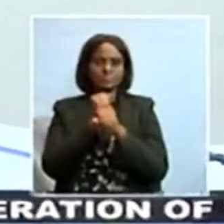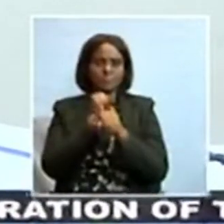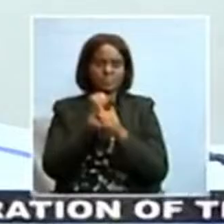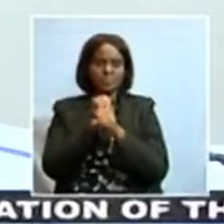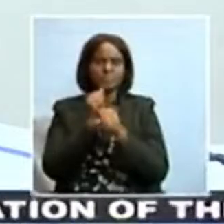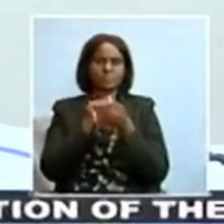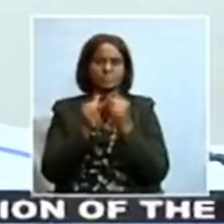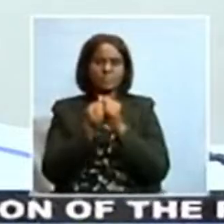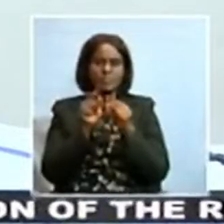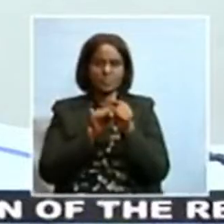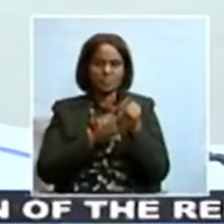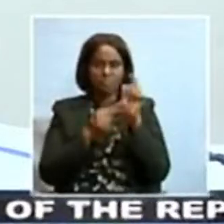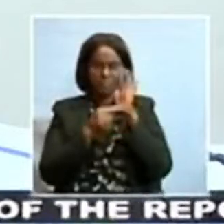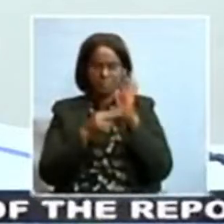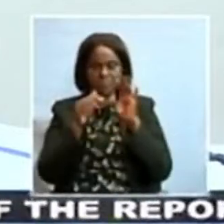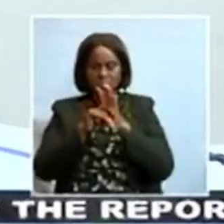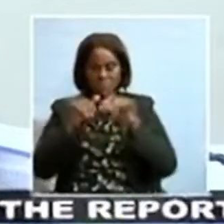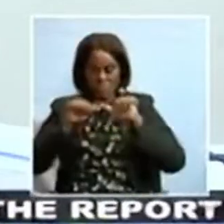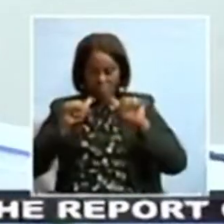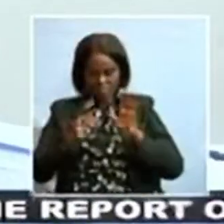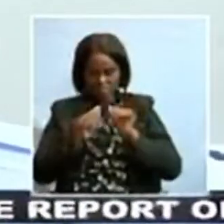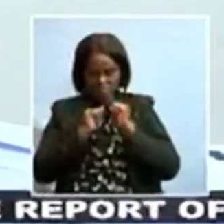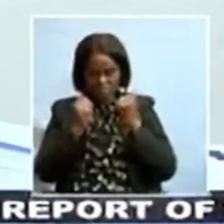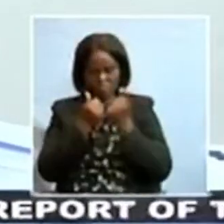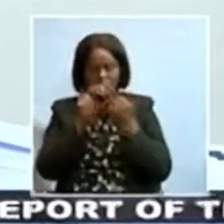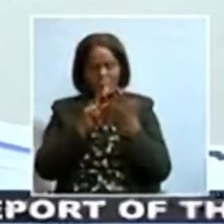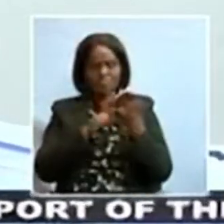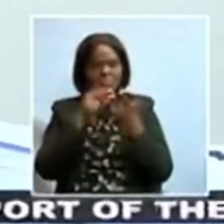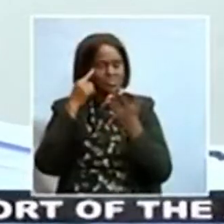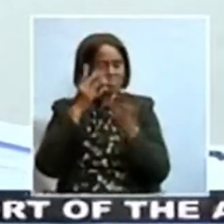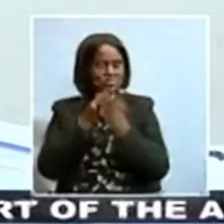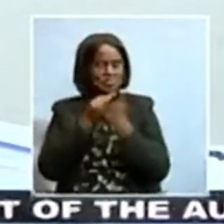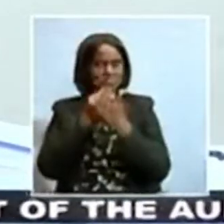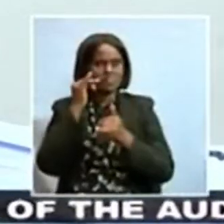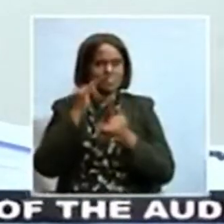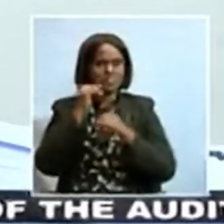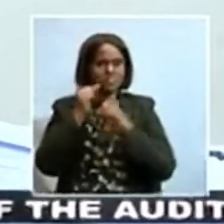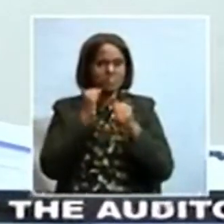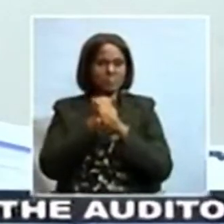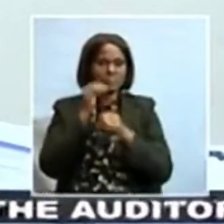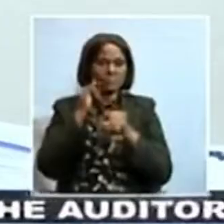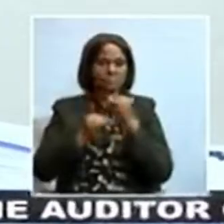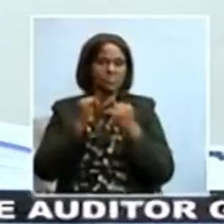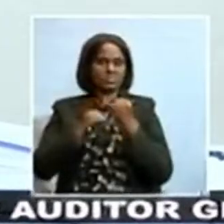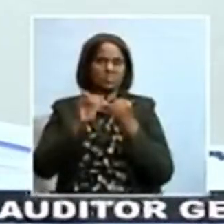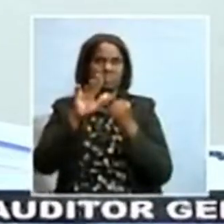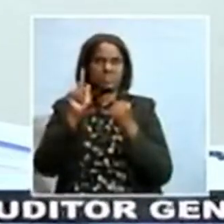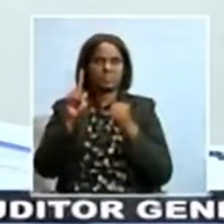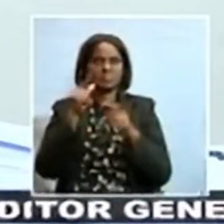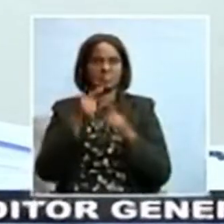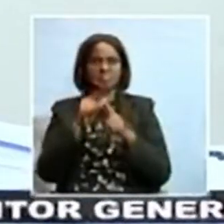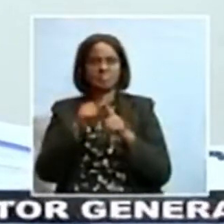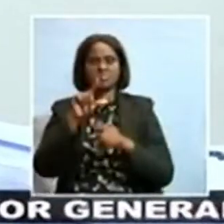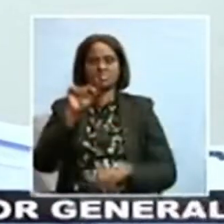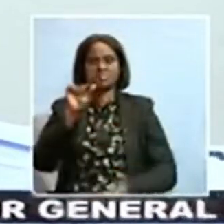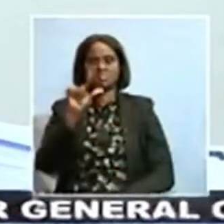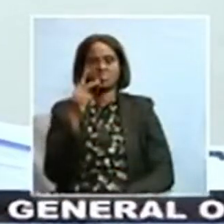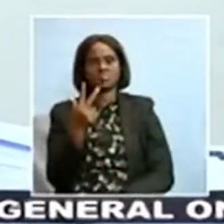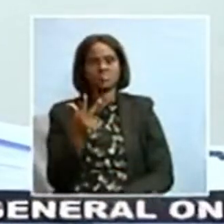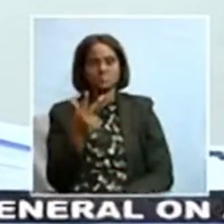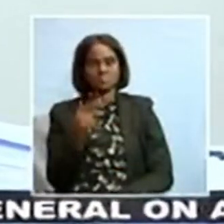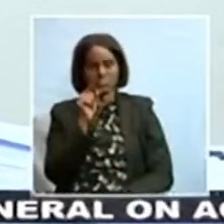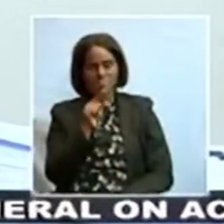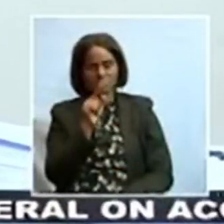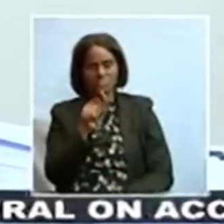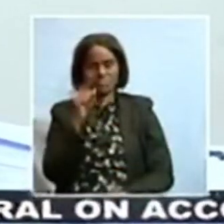as highlighted in the Auditor General's report for the financial year ending 31st December 2023. The